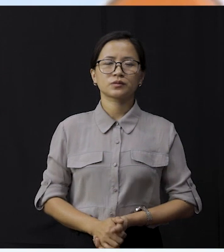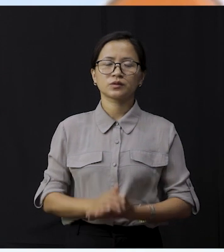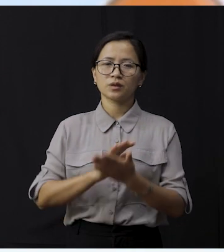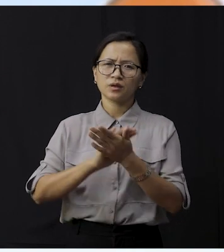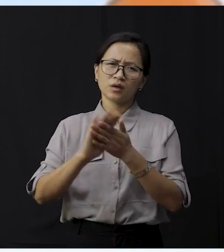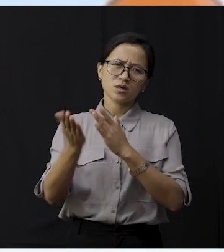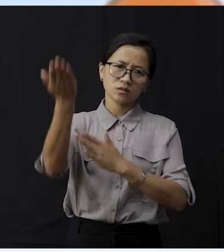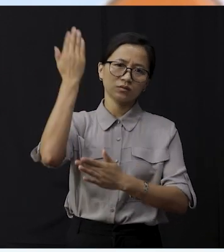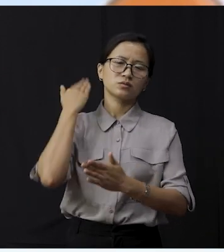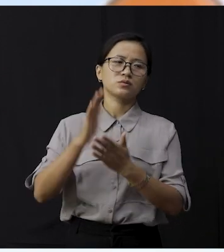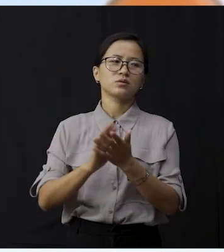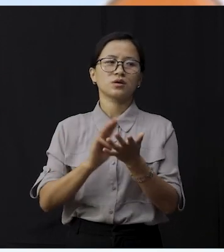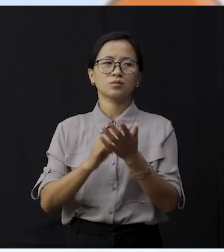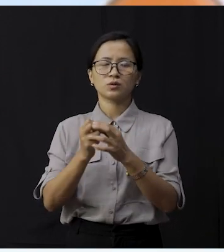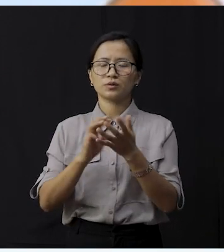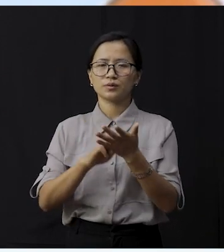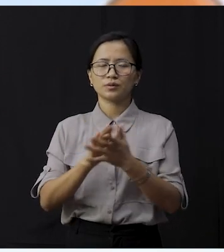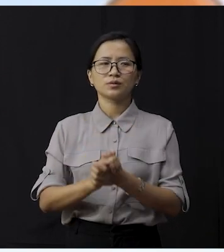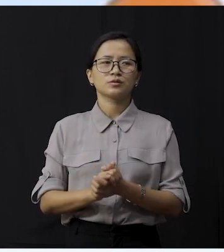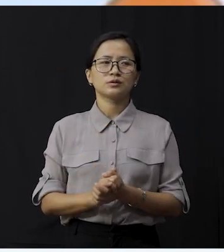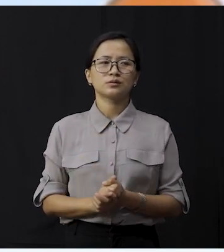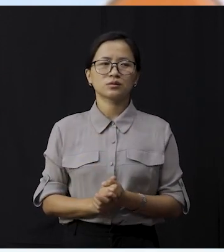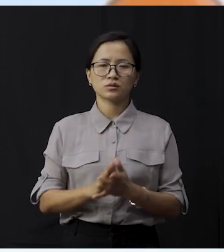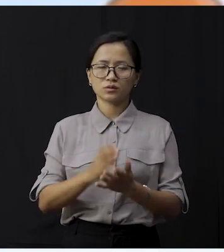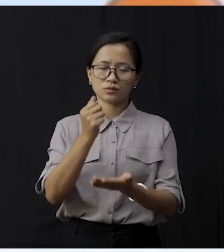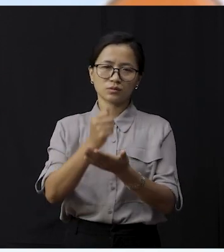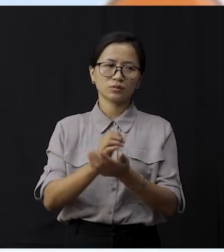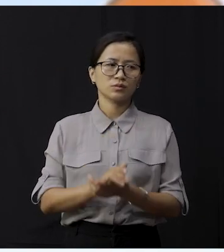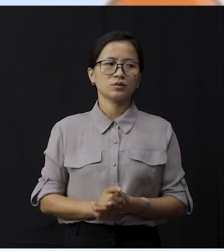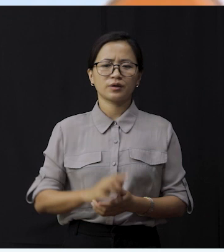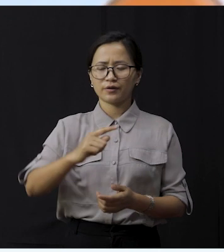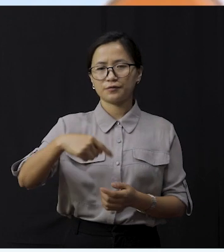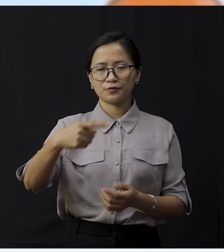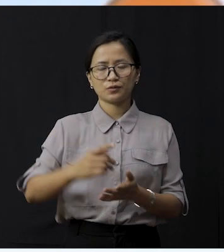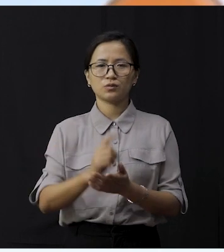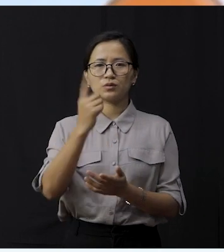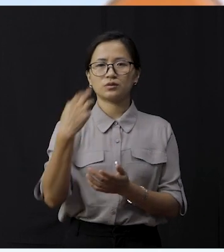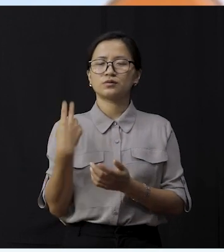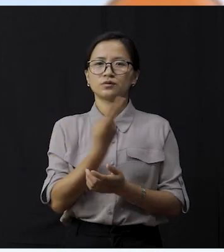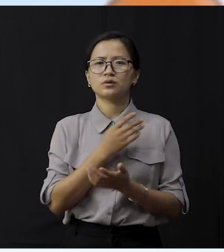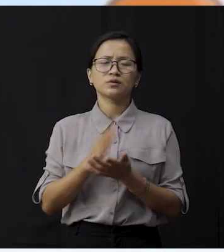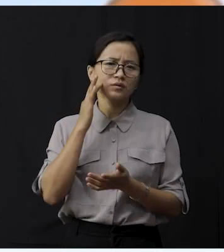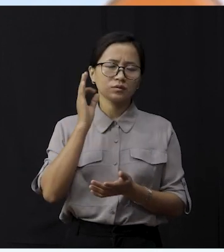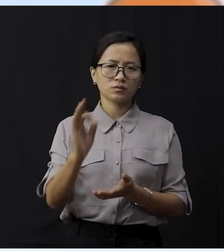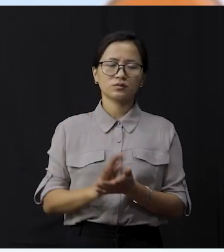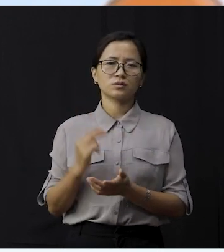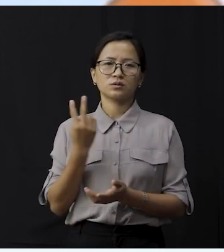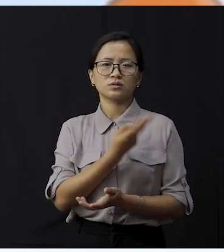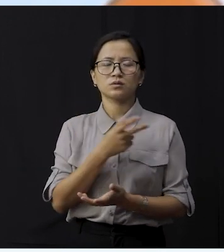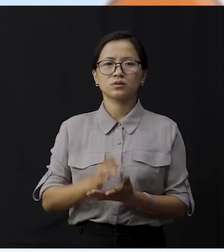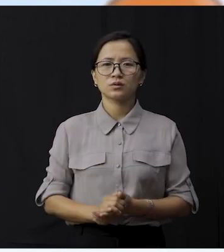Historical monuments are also public property, because it belongs to every one of us, and it is very important for us